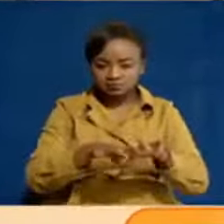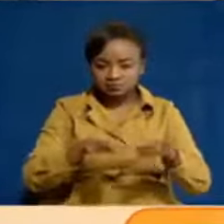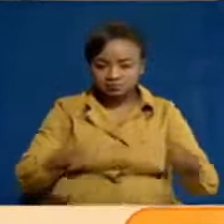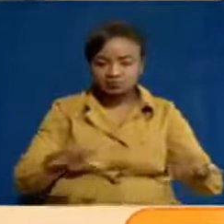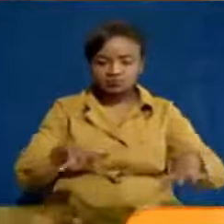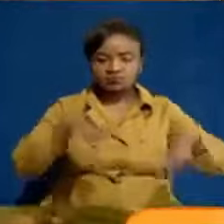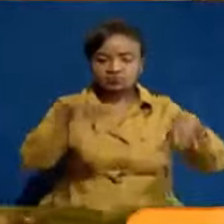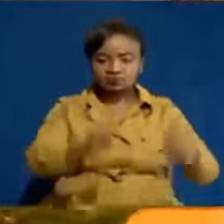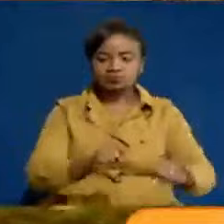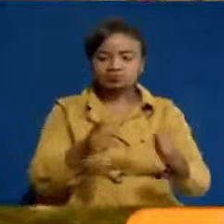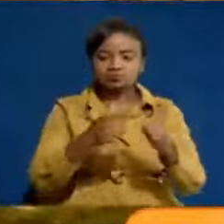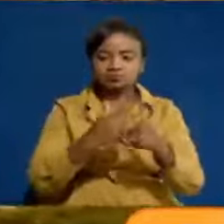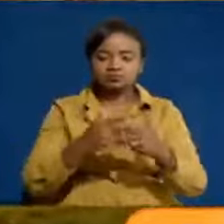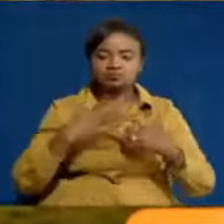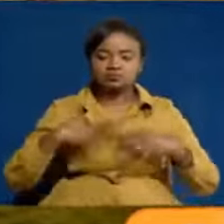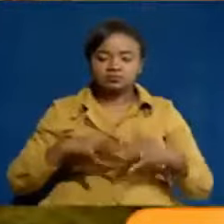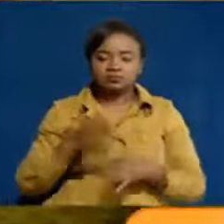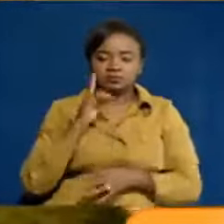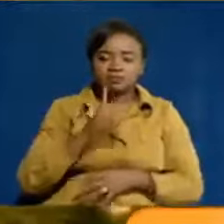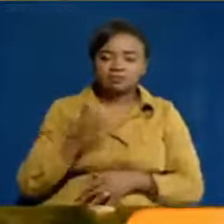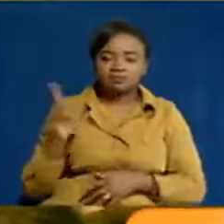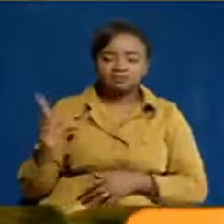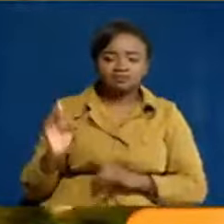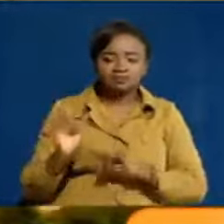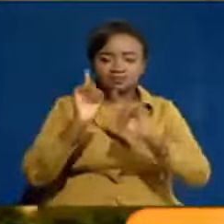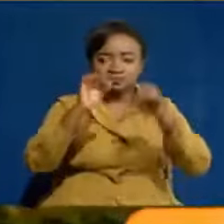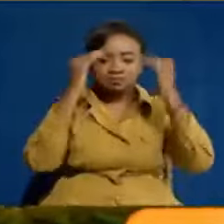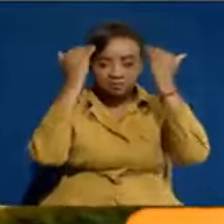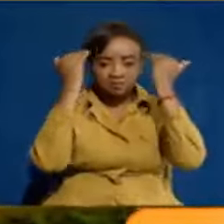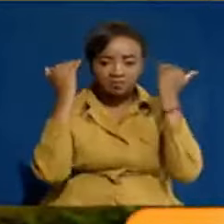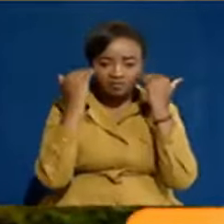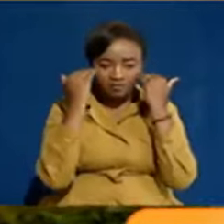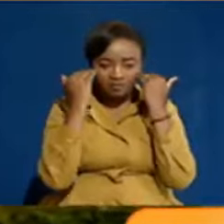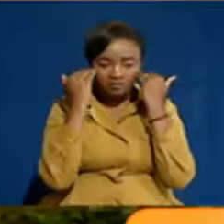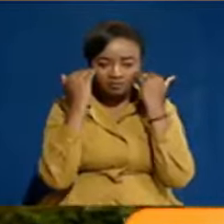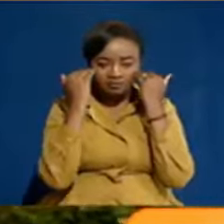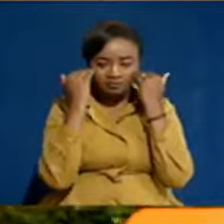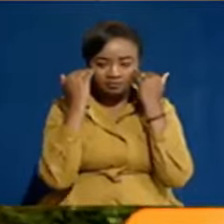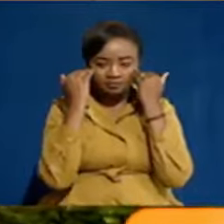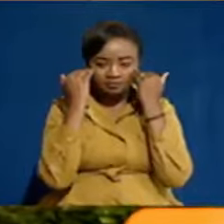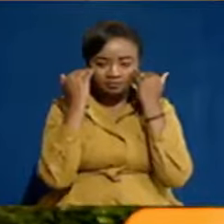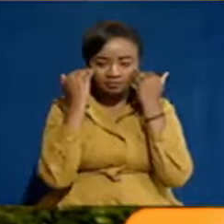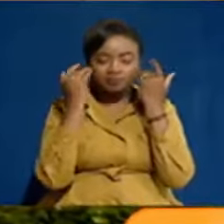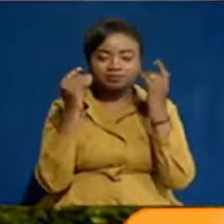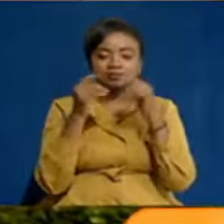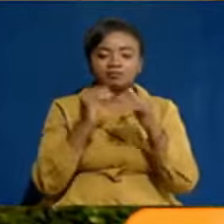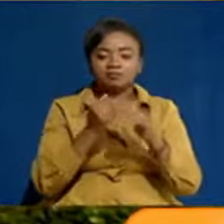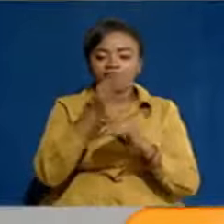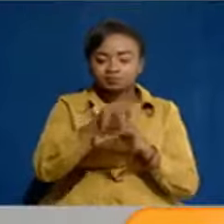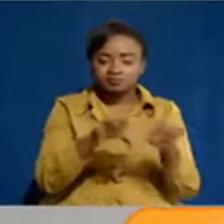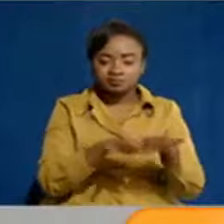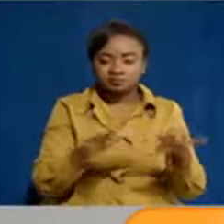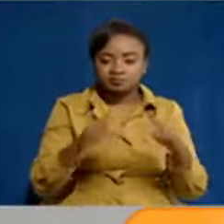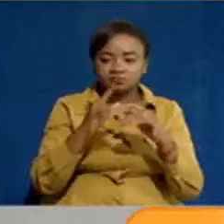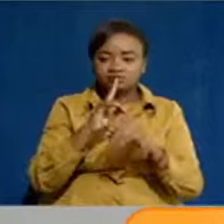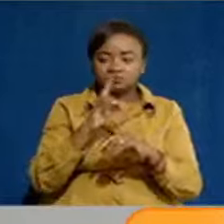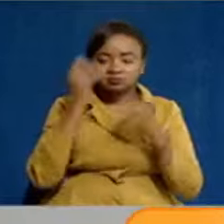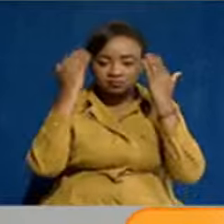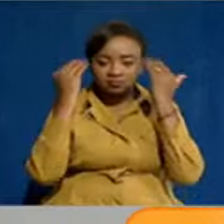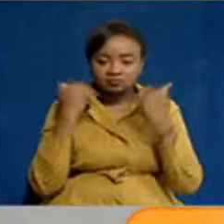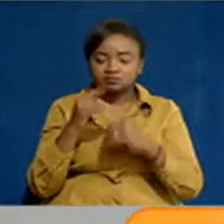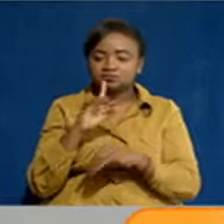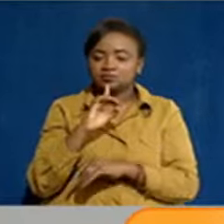and the Residents Association took the matter to court. An order issued by the Environment and Land Court in